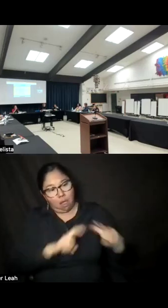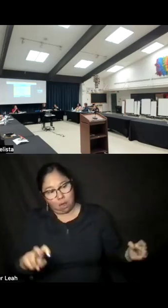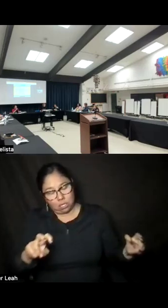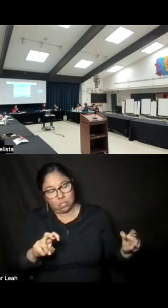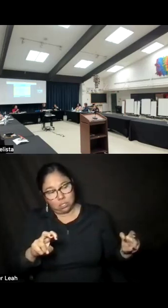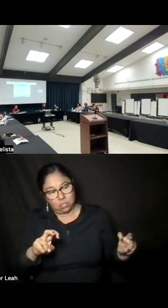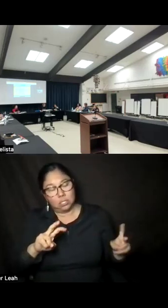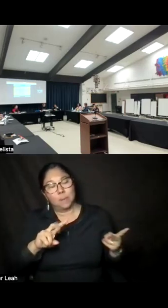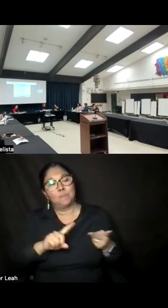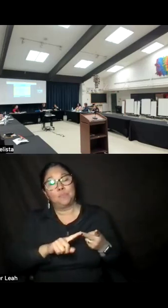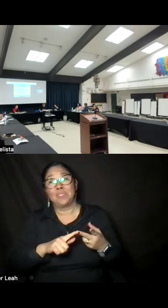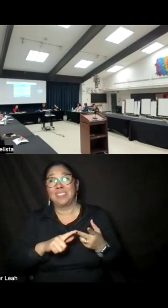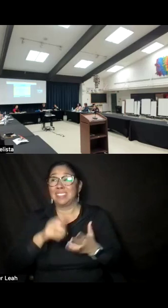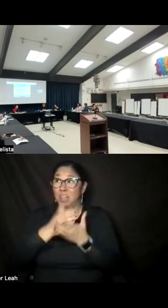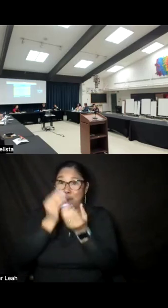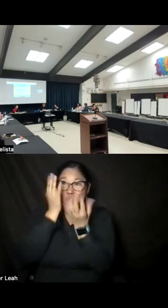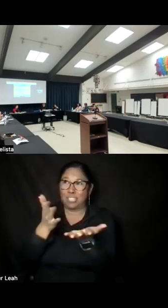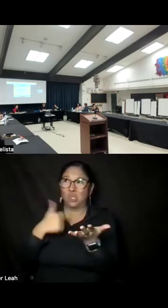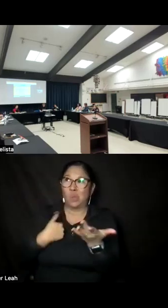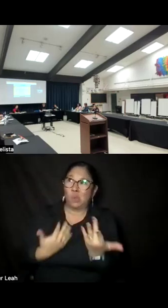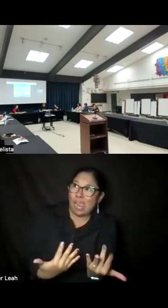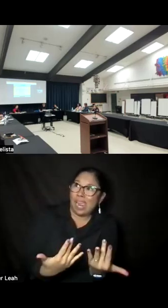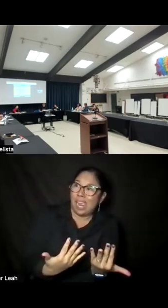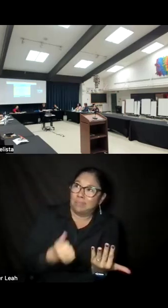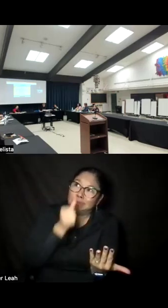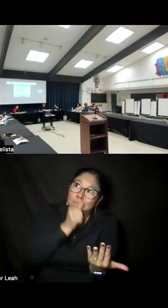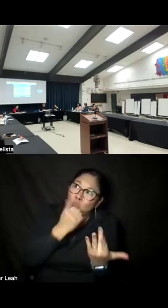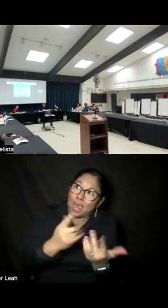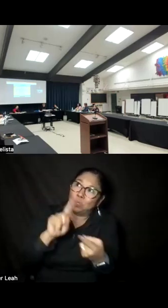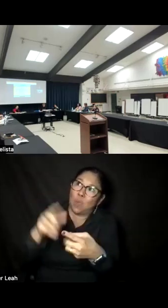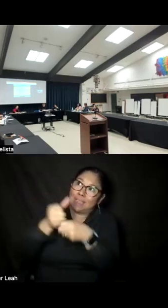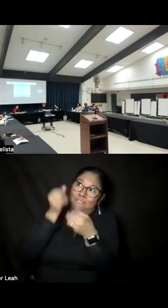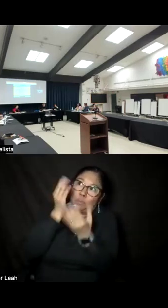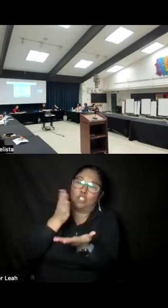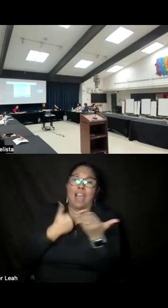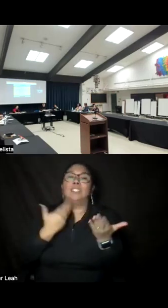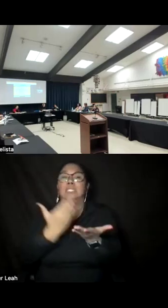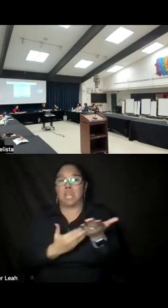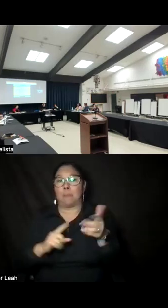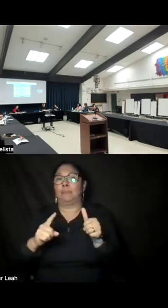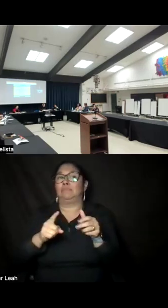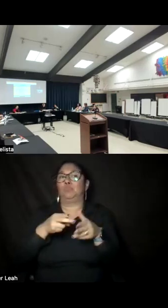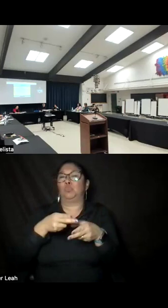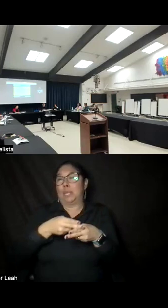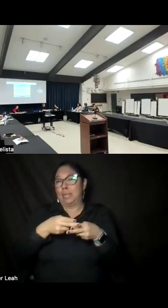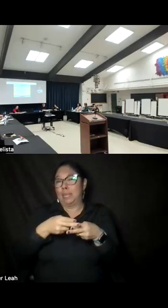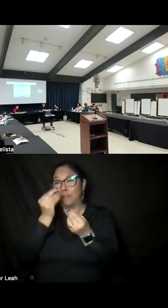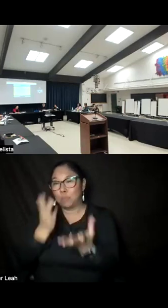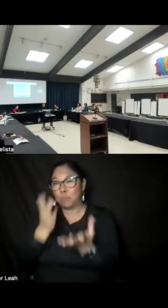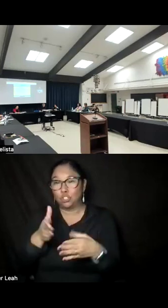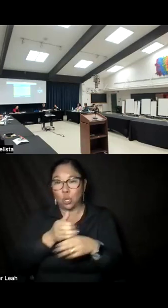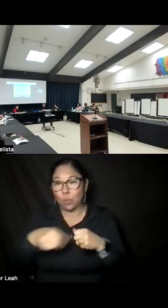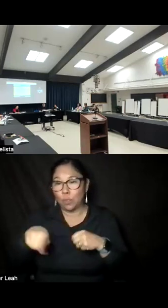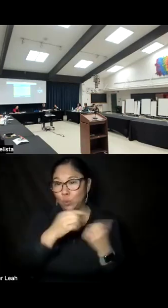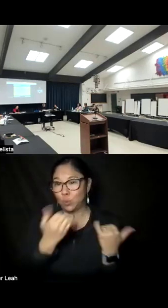then there was the delay of getting some of that information in. So we do have some preliminary information to share with you guys tonight, but we haven't had the